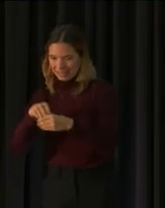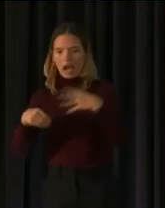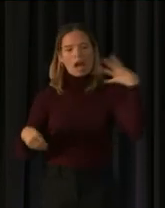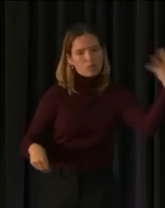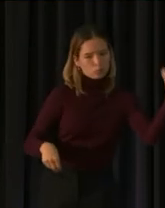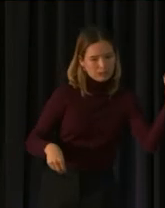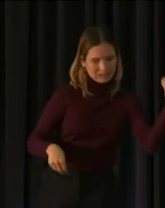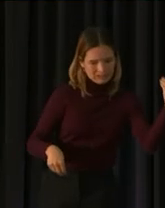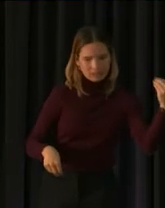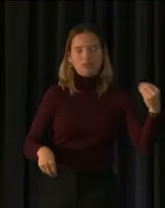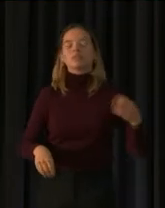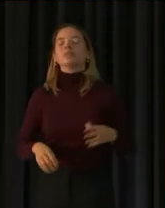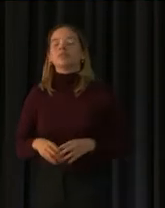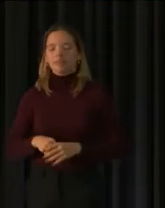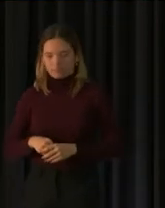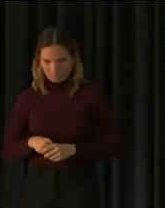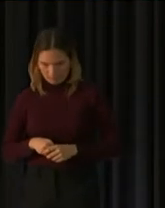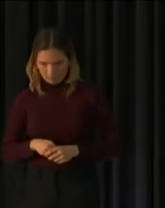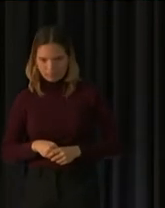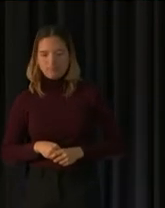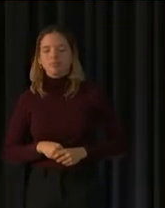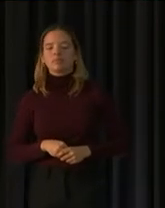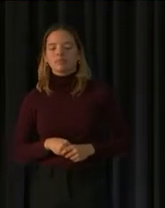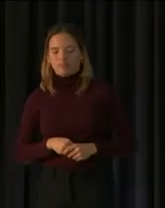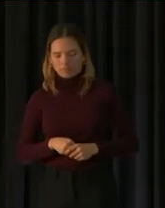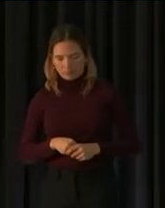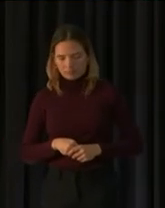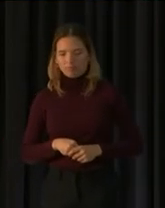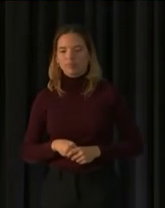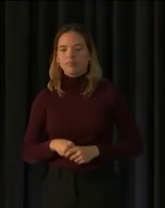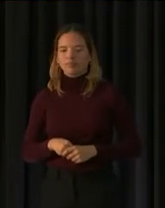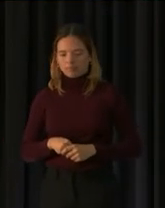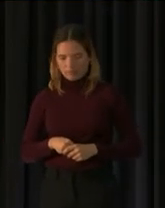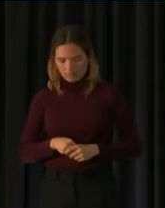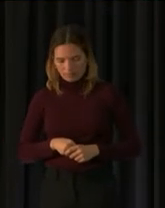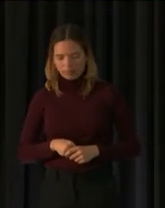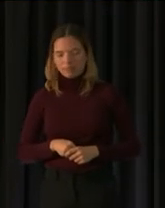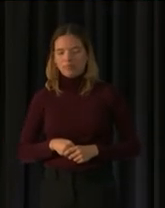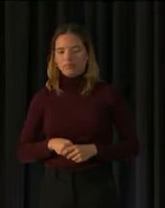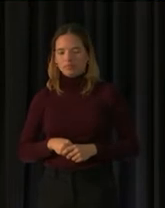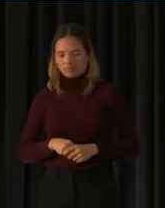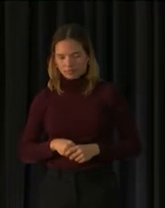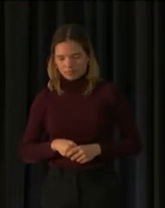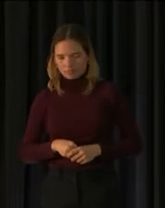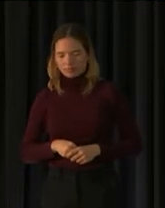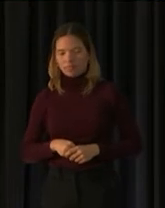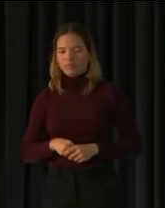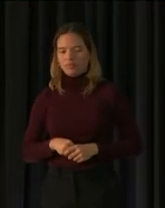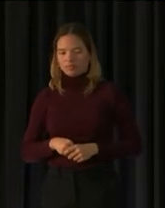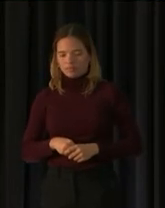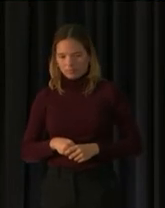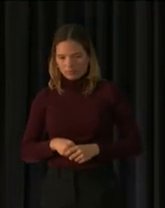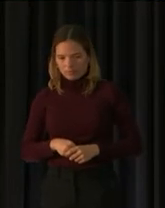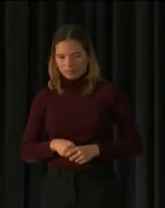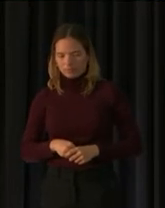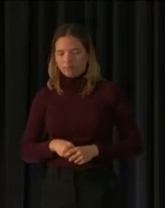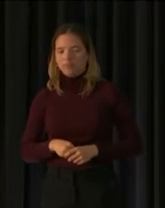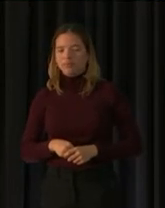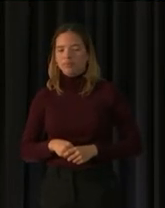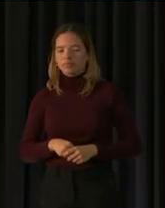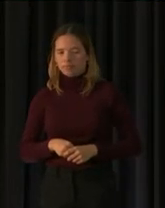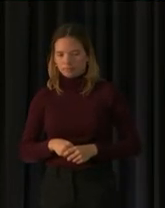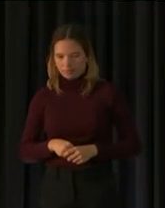the classroom. For the nap time routines, there will be additional distancing during nap time by placing mats 6 feet